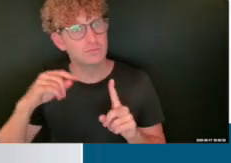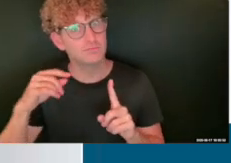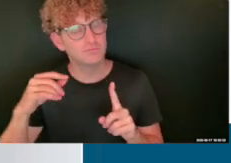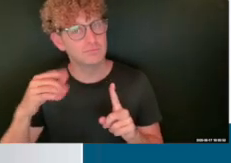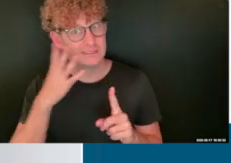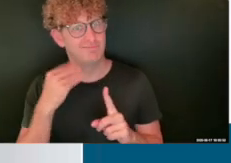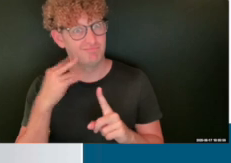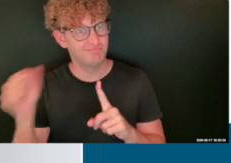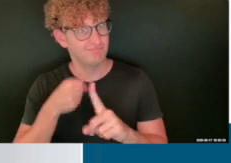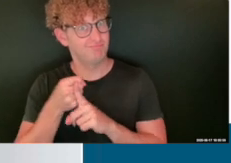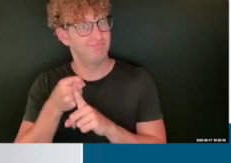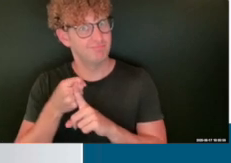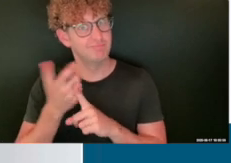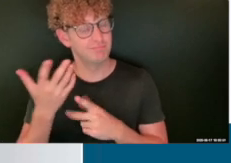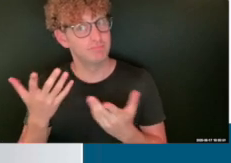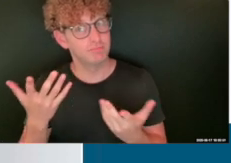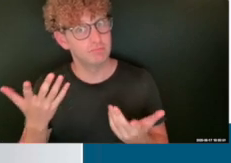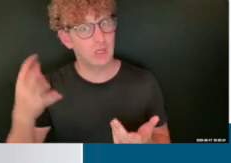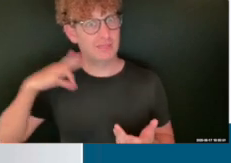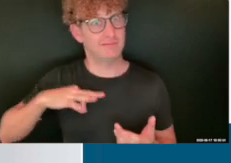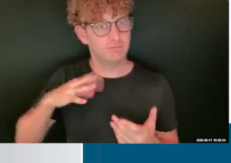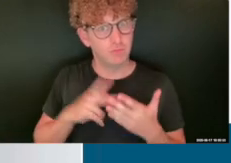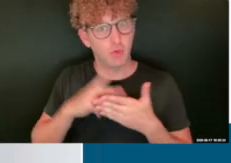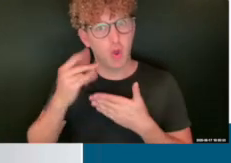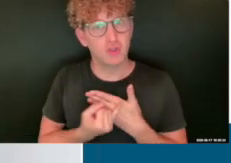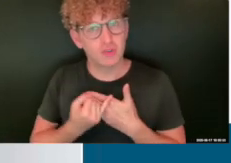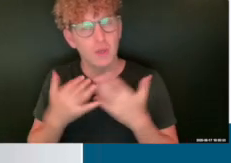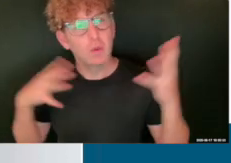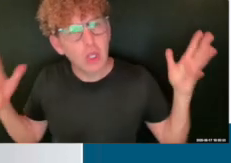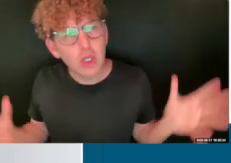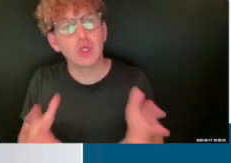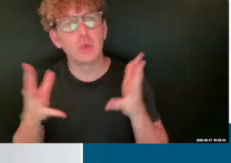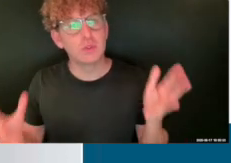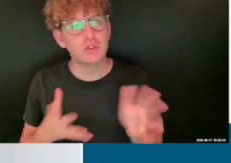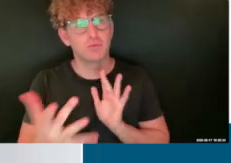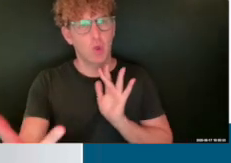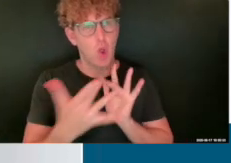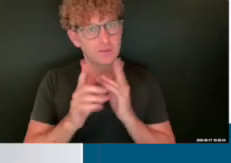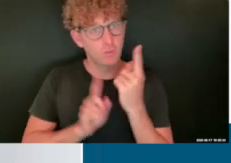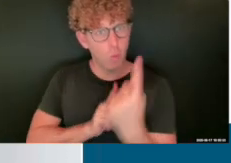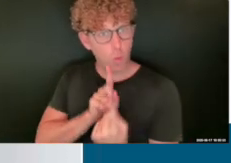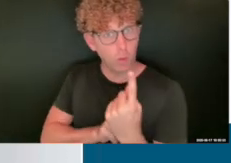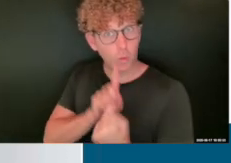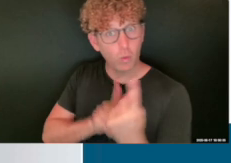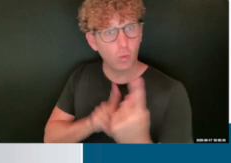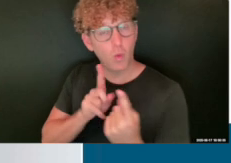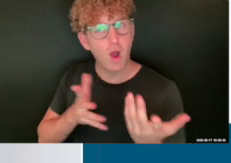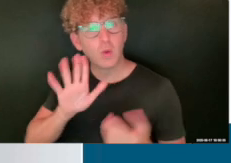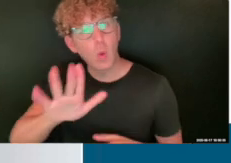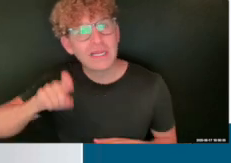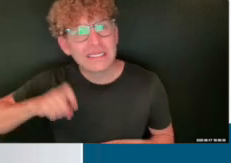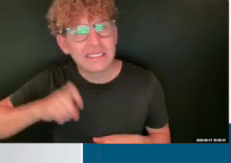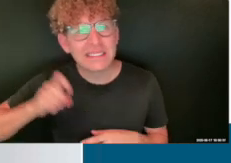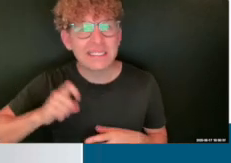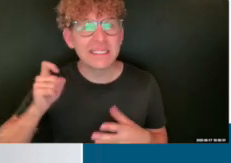our online meeting request form, a link to sign up for our listserv to receive email